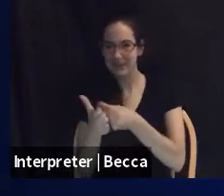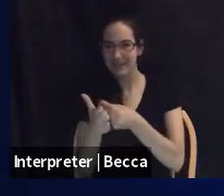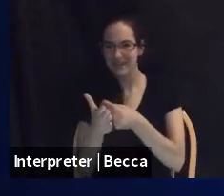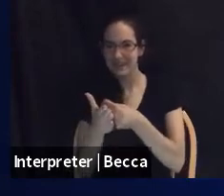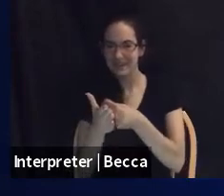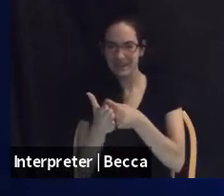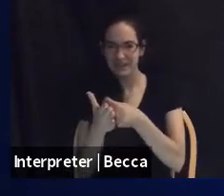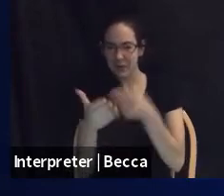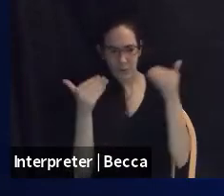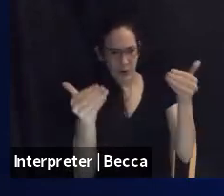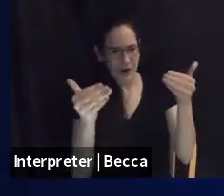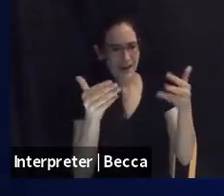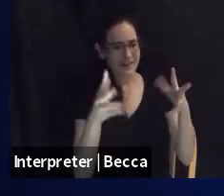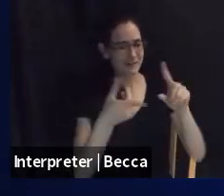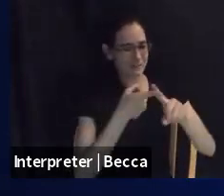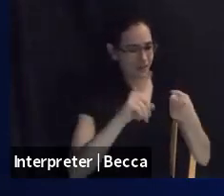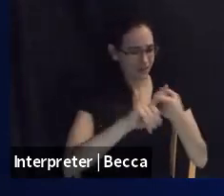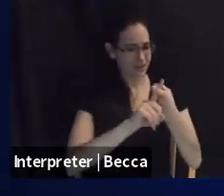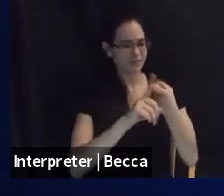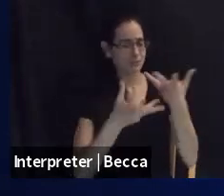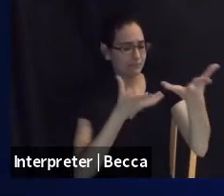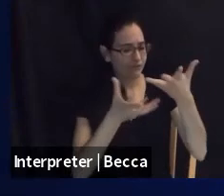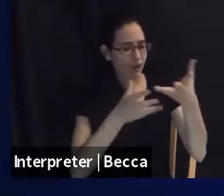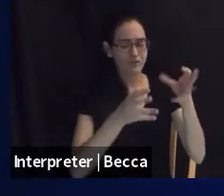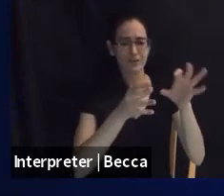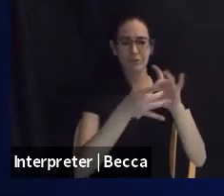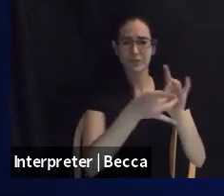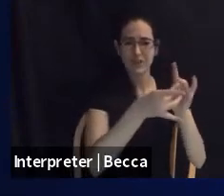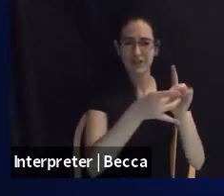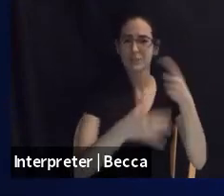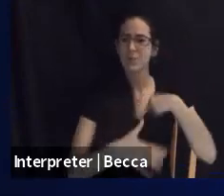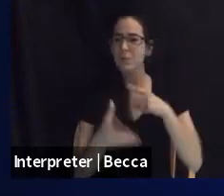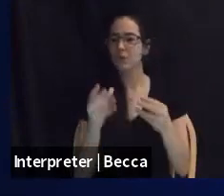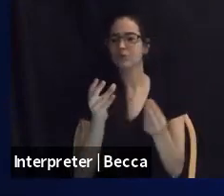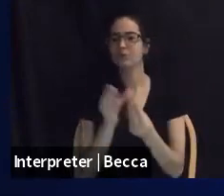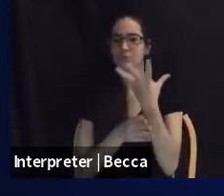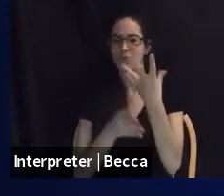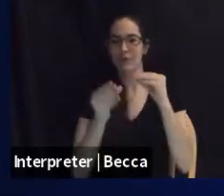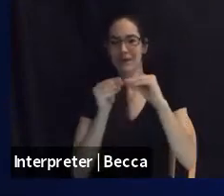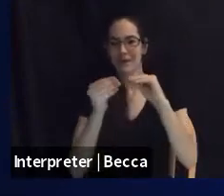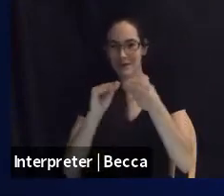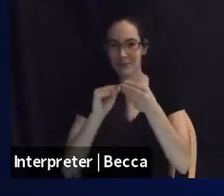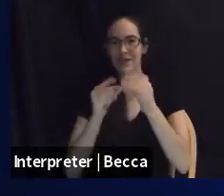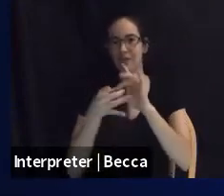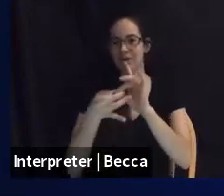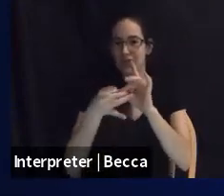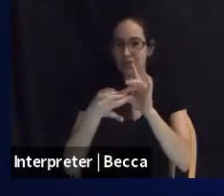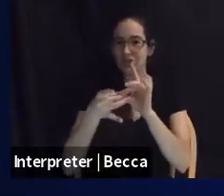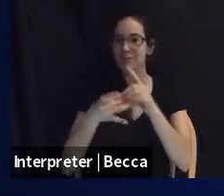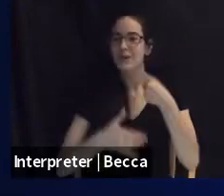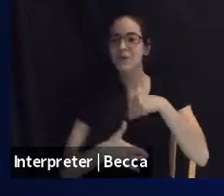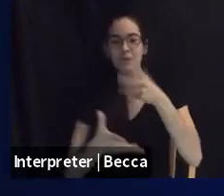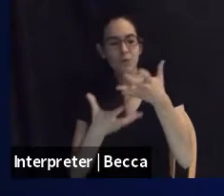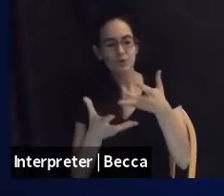that can add value to your life? We want to grow in numbers at Gateway. We want to grow in numbers of people who know one